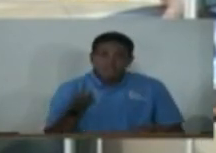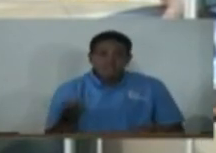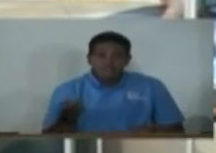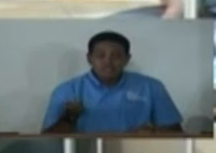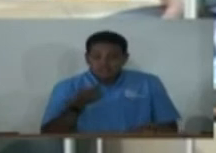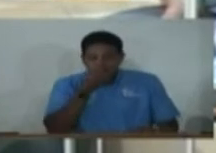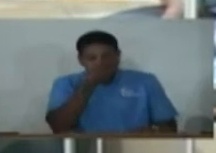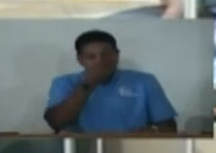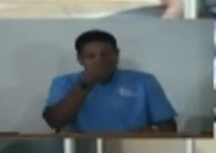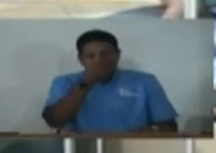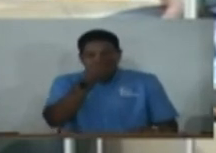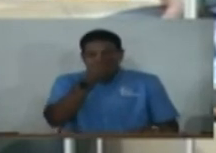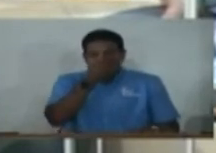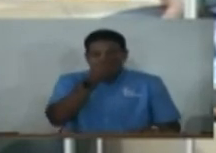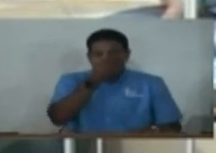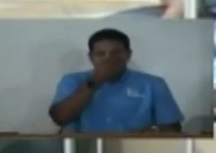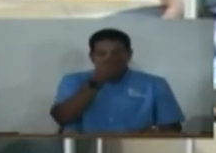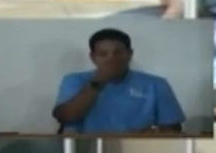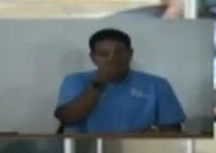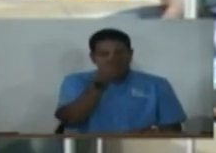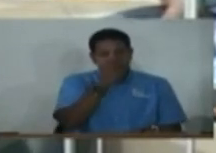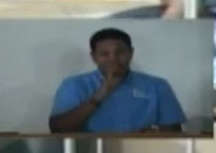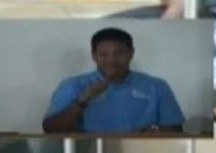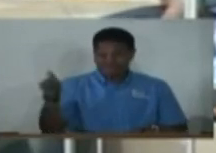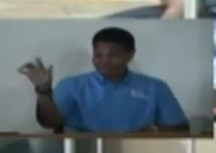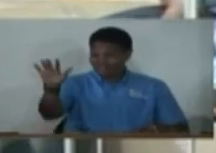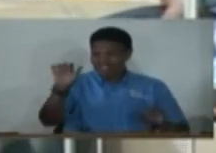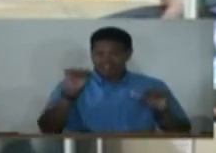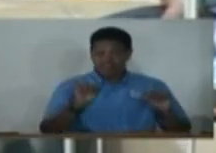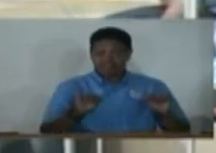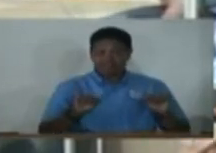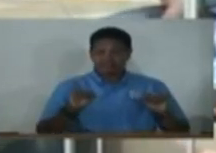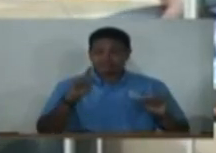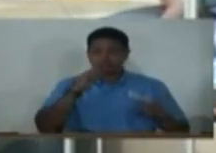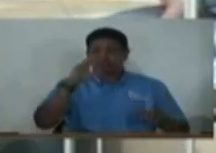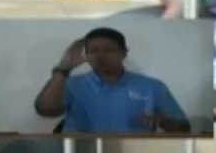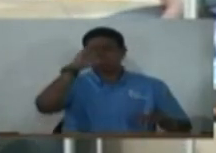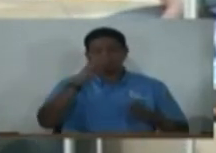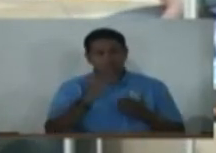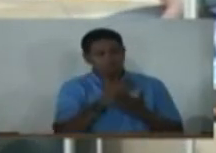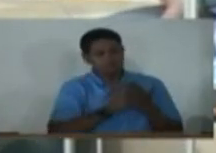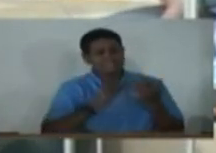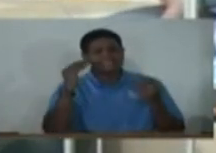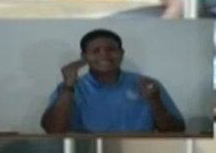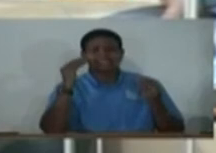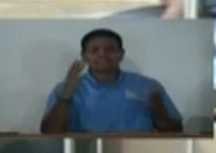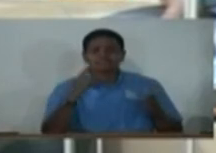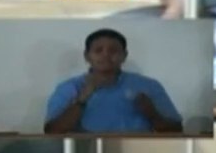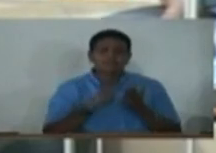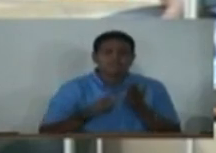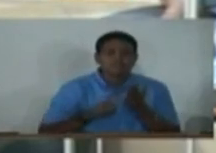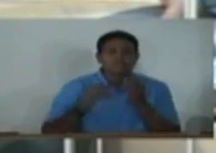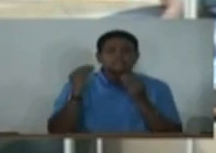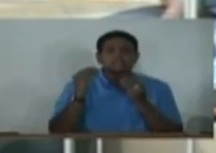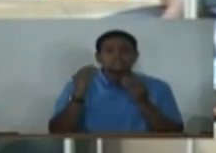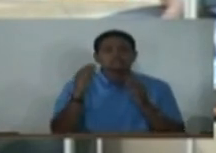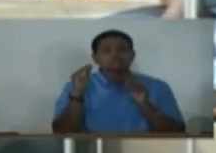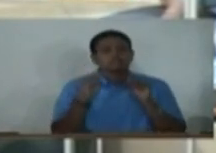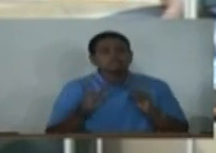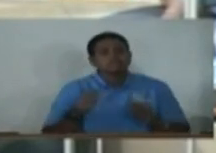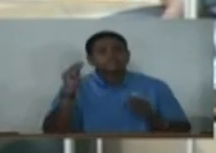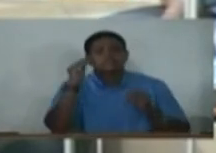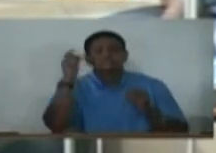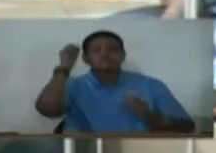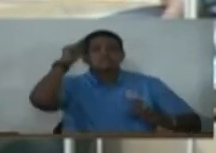but their ability to seek information, verify information, place information in